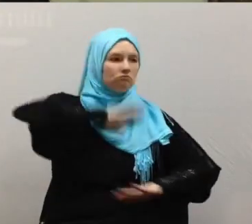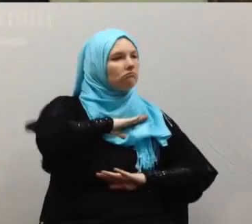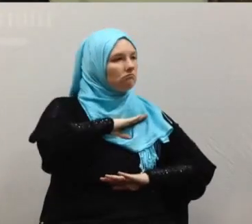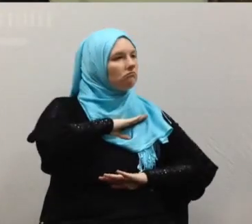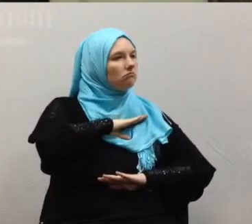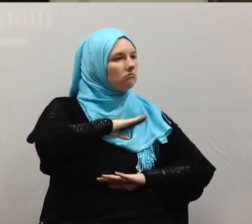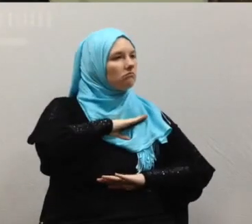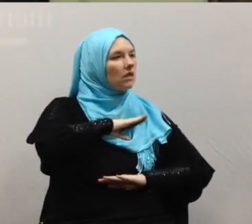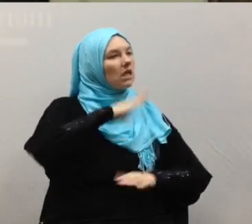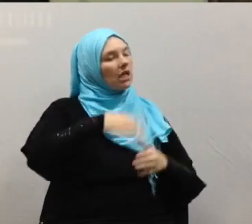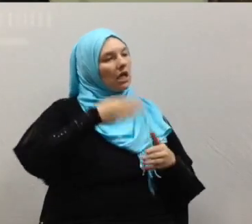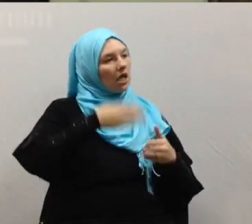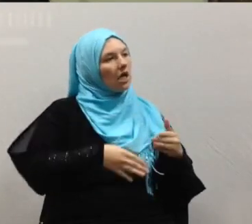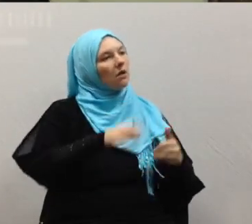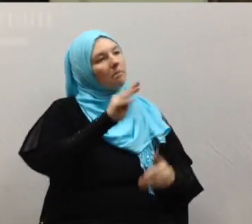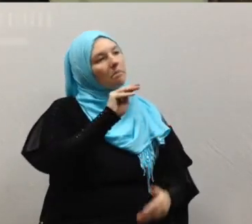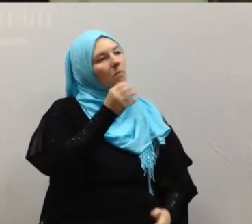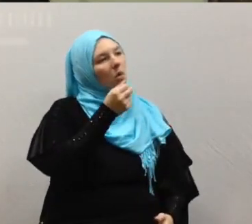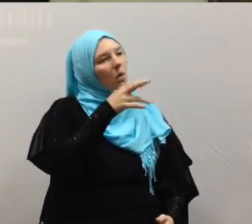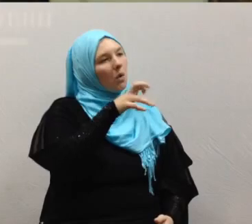Rasulullah.